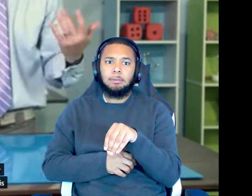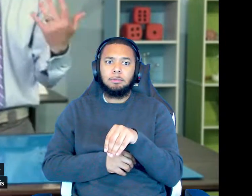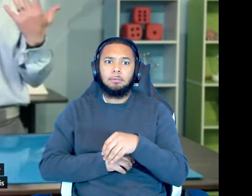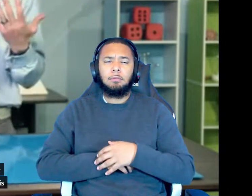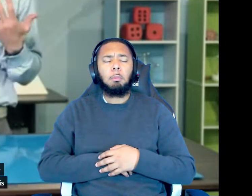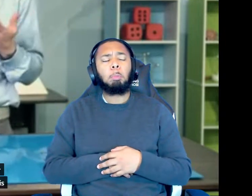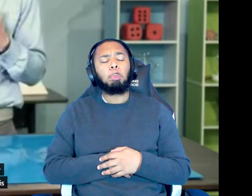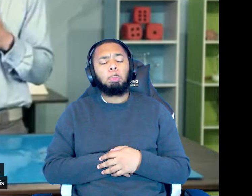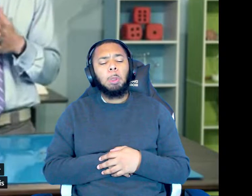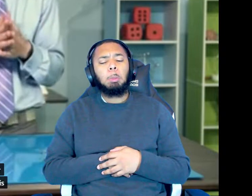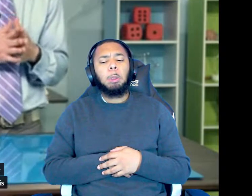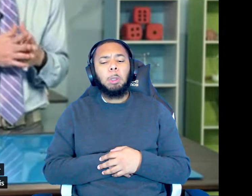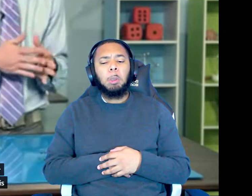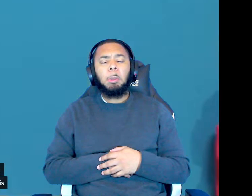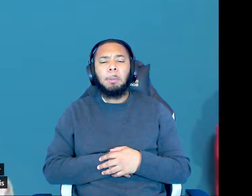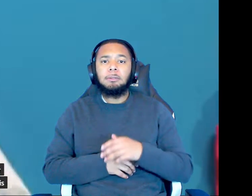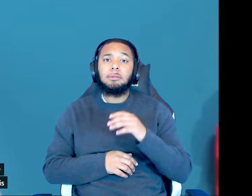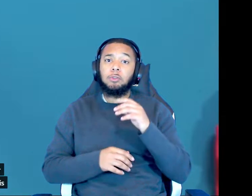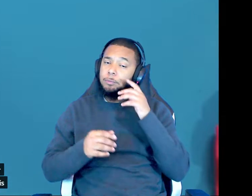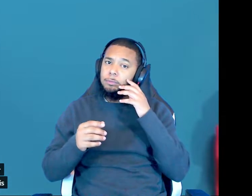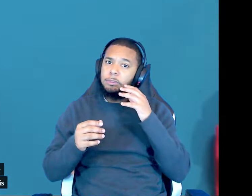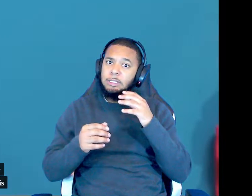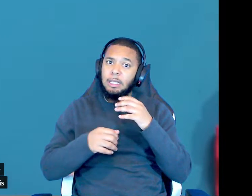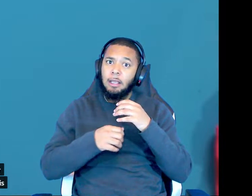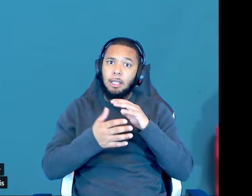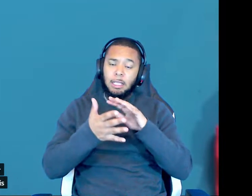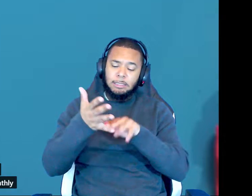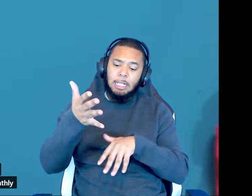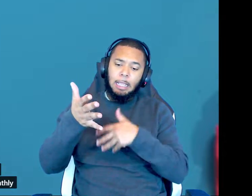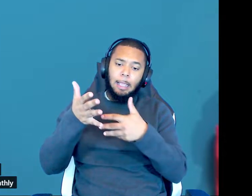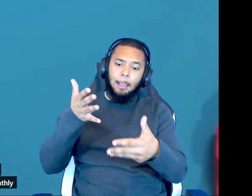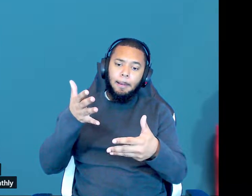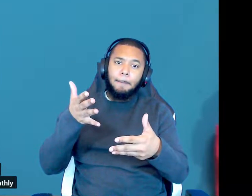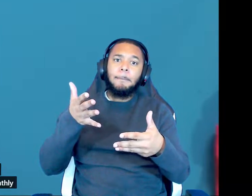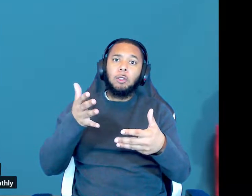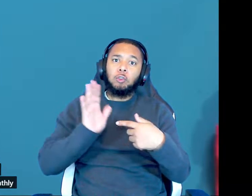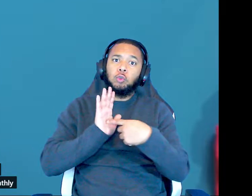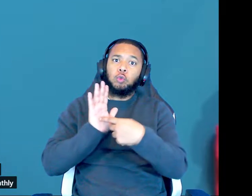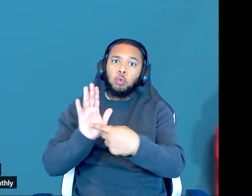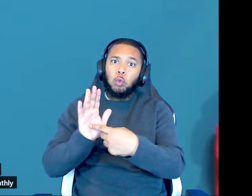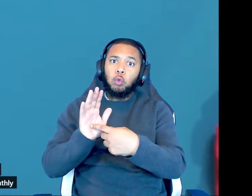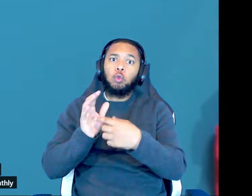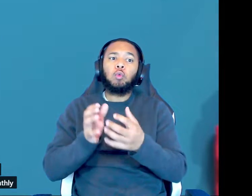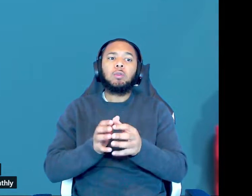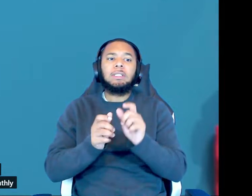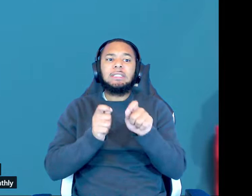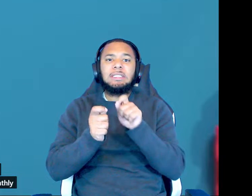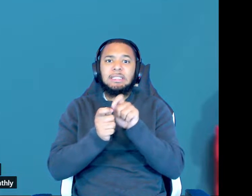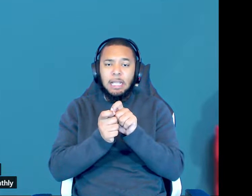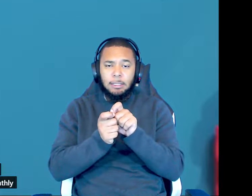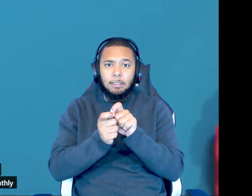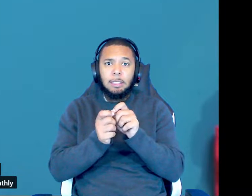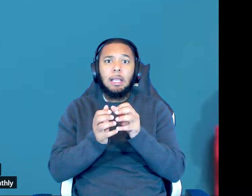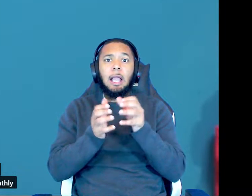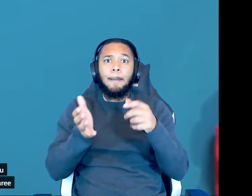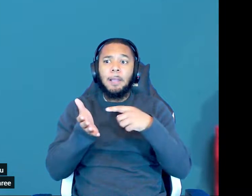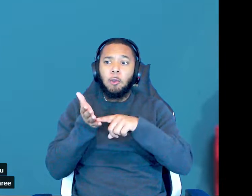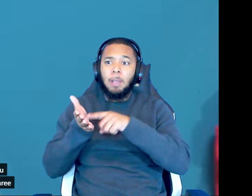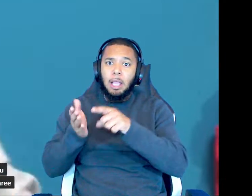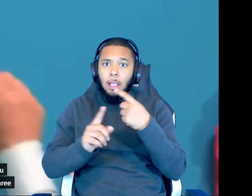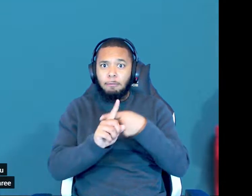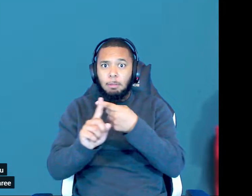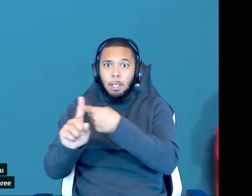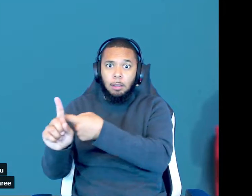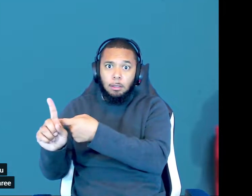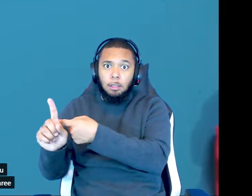like, okay, well, we'll create a table for you, and based on this amount, this time frame, and this interest rate, we can give you monthly